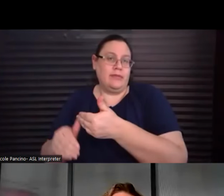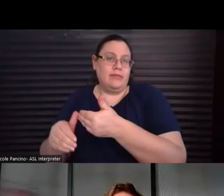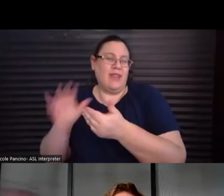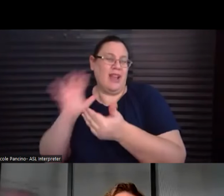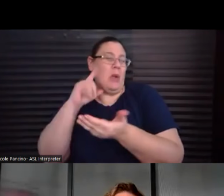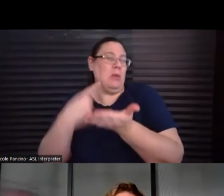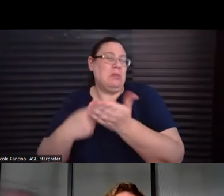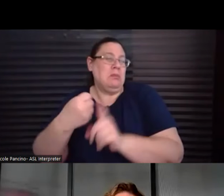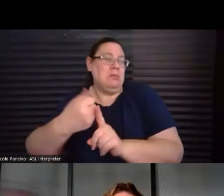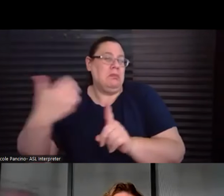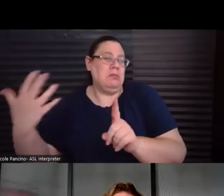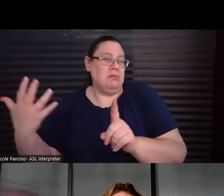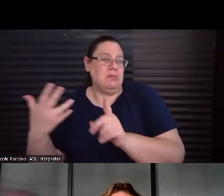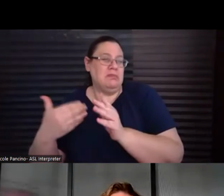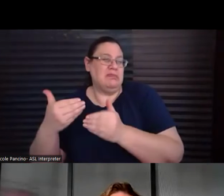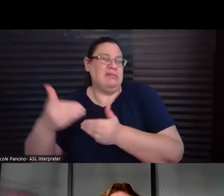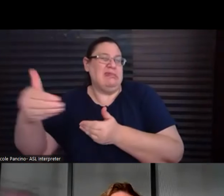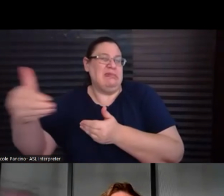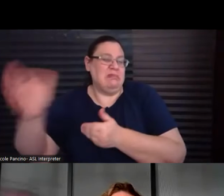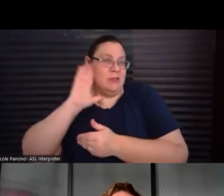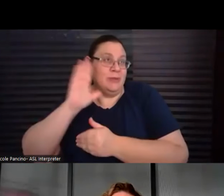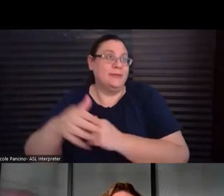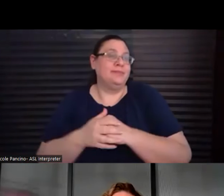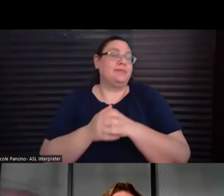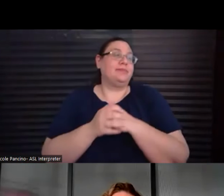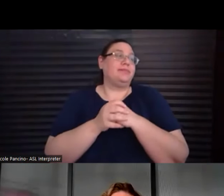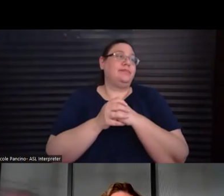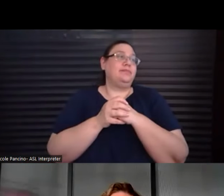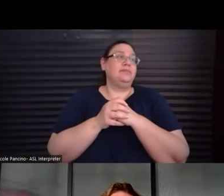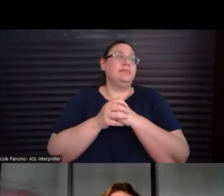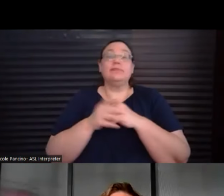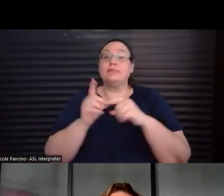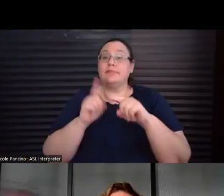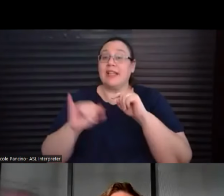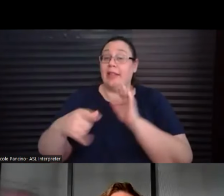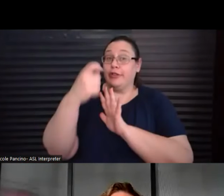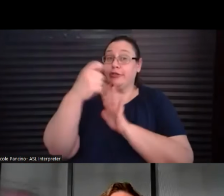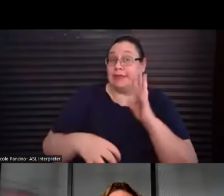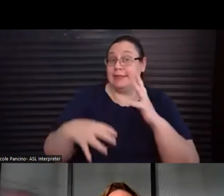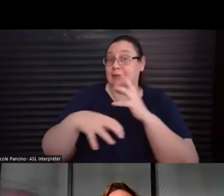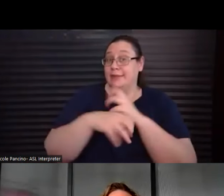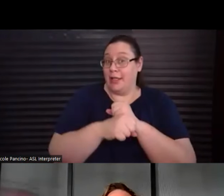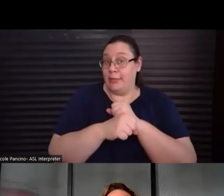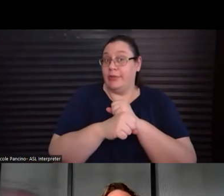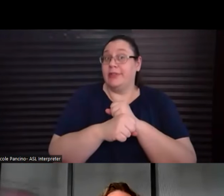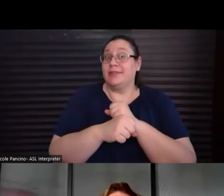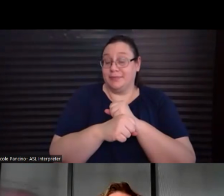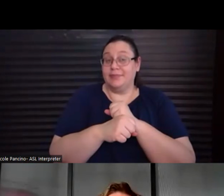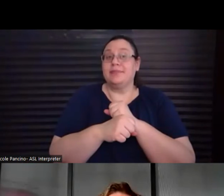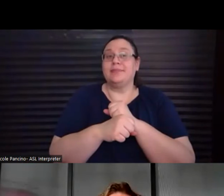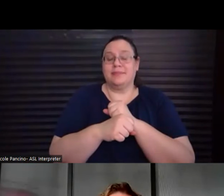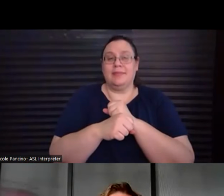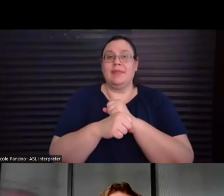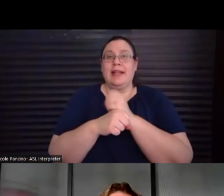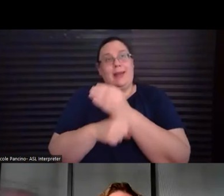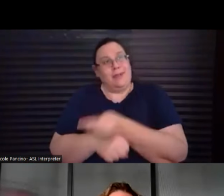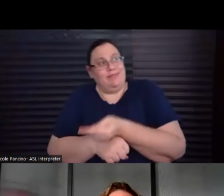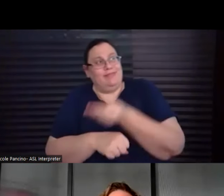more detail in a few slides. But that written summary can then be brought to an employment